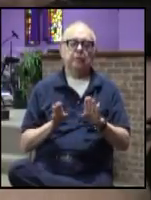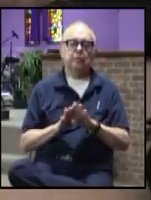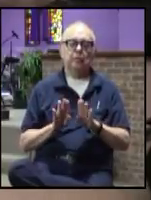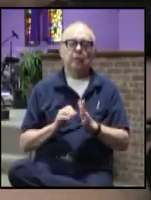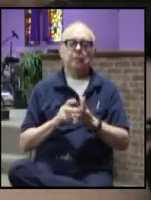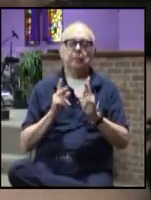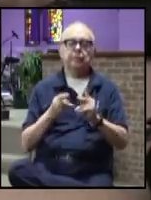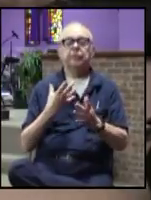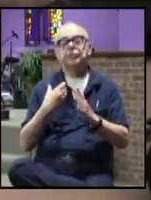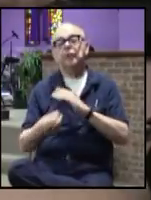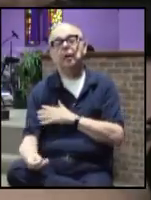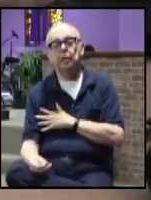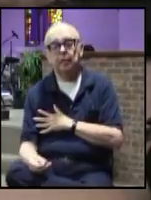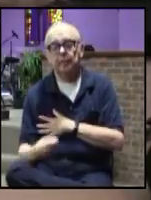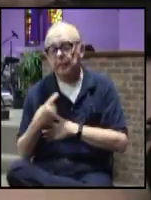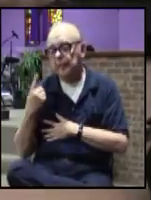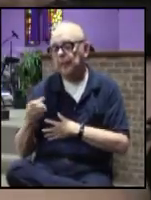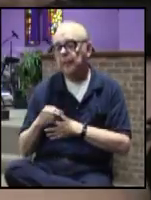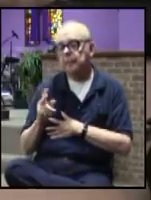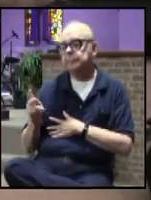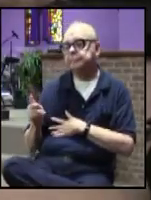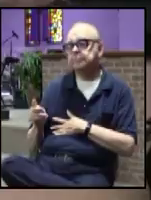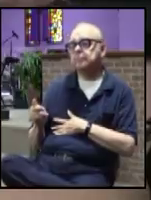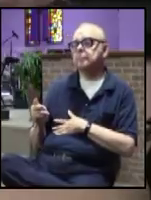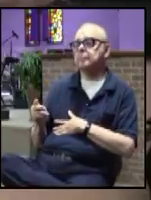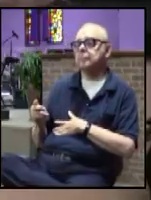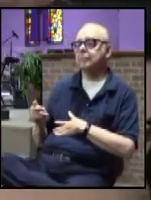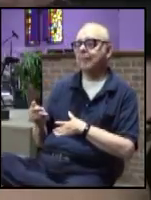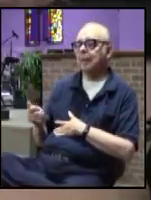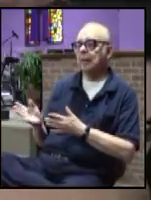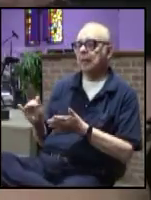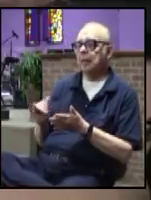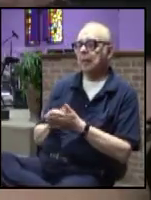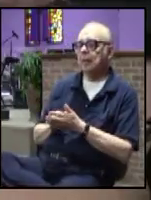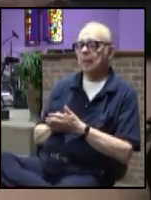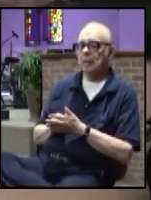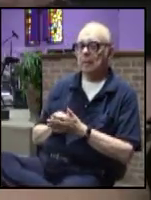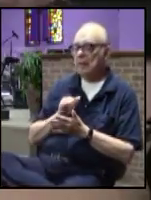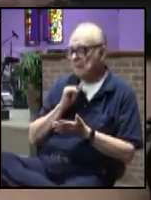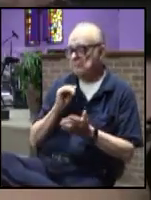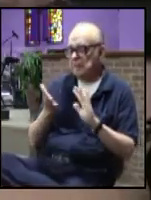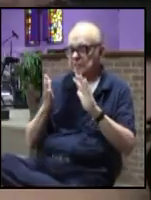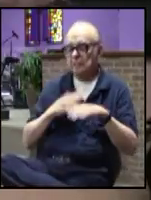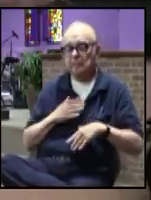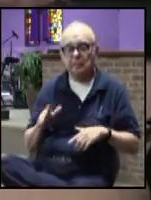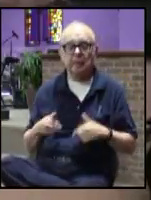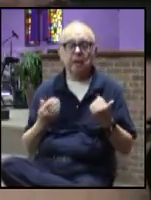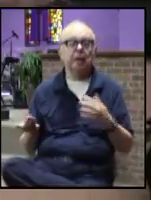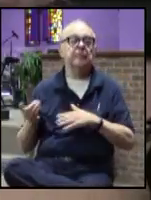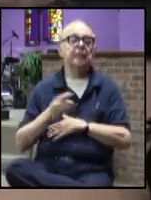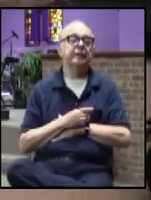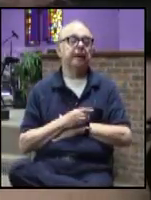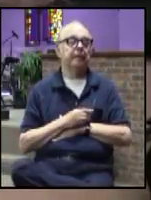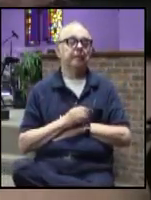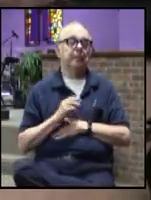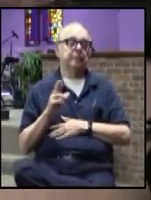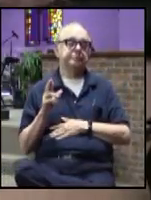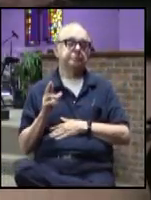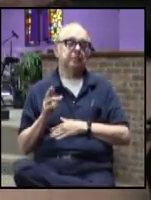gone, right? And you think, okay, that really messed up my life and my